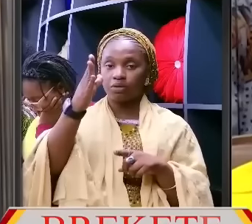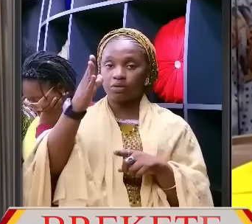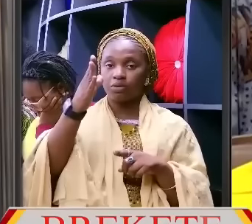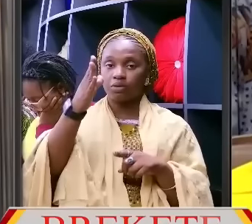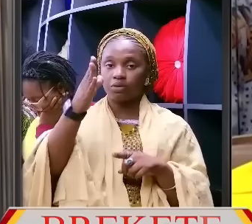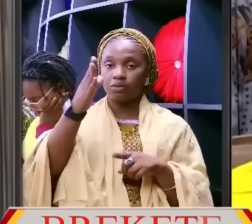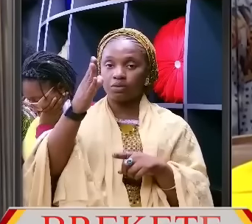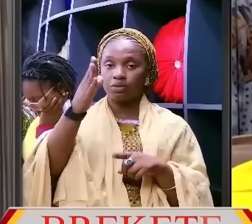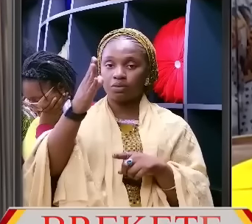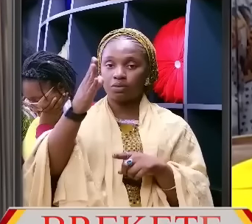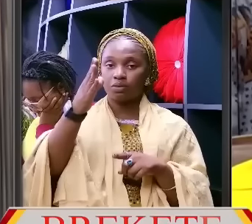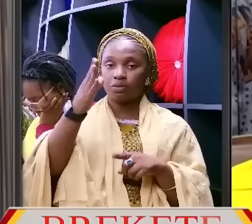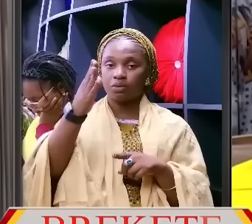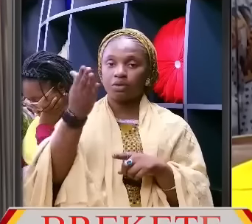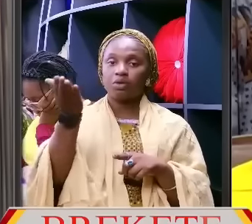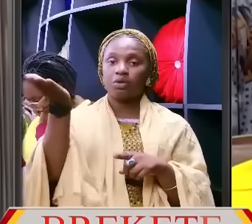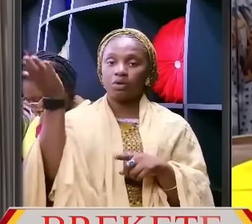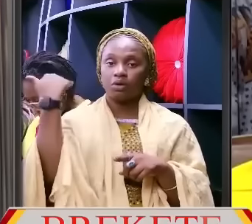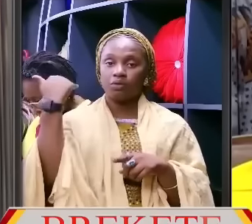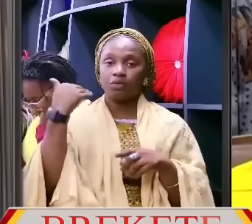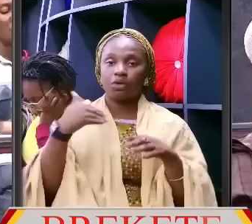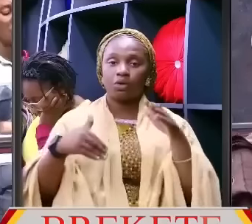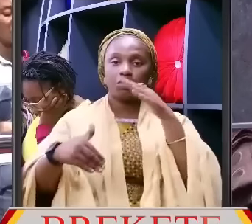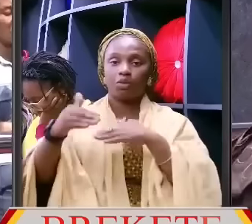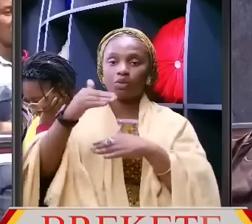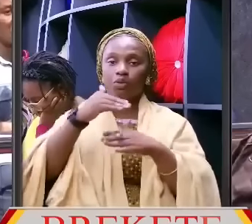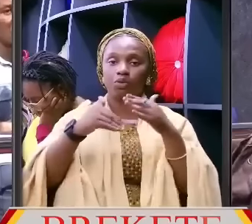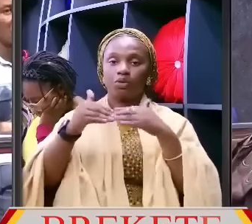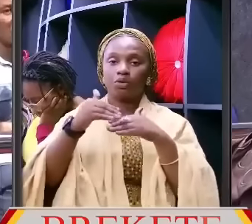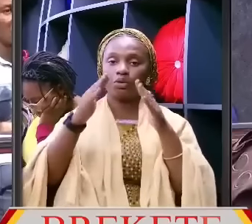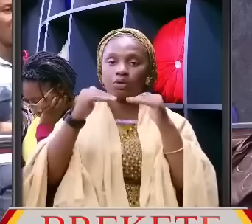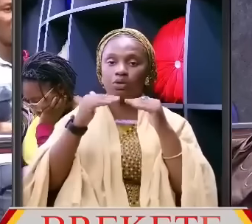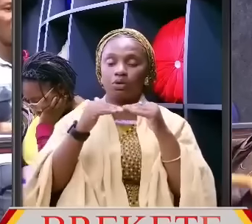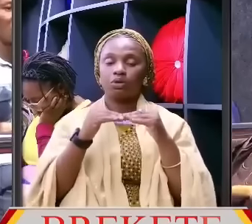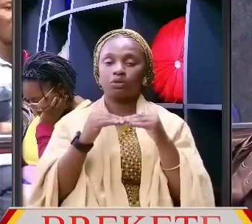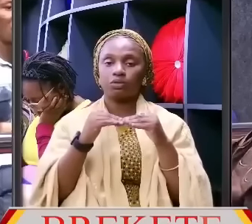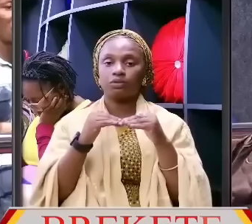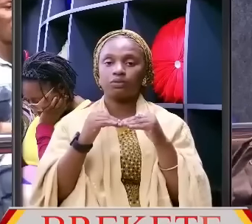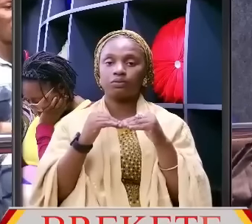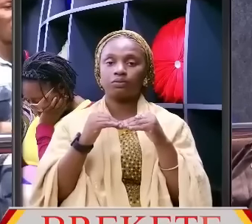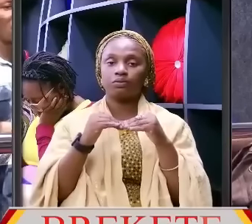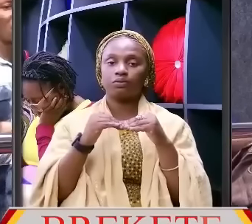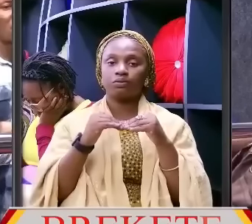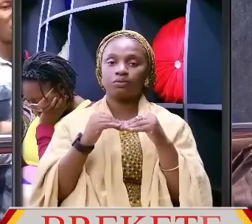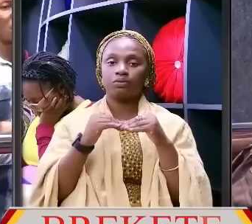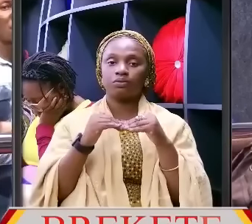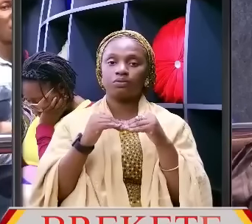father after building the house. Say